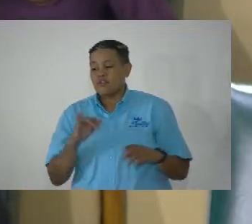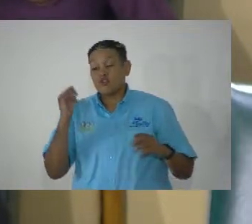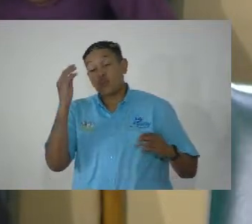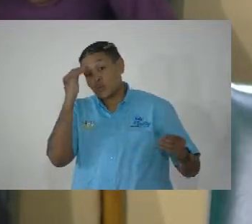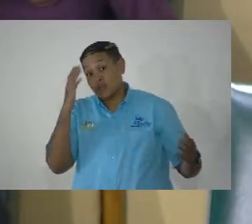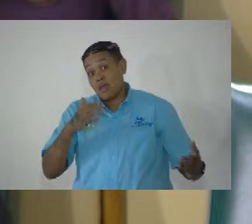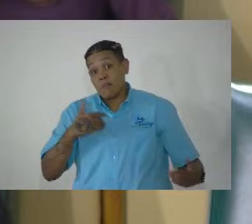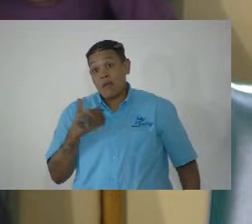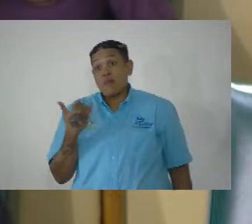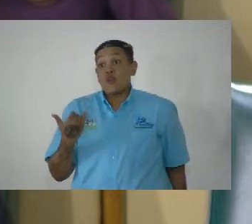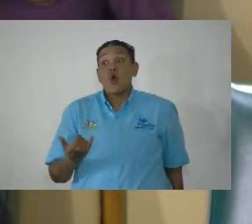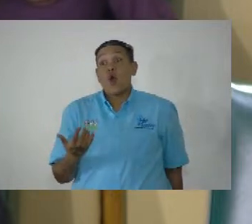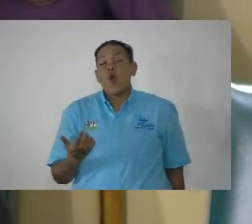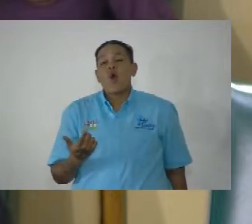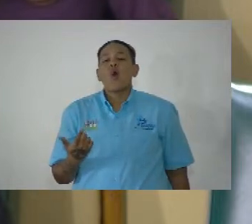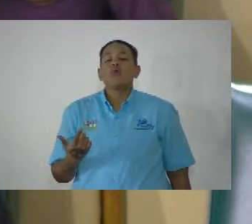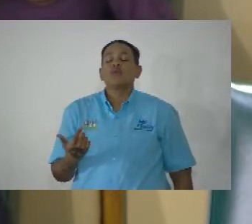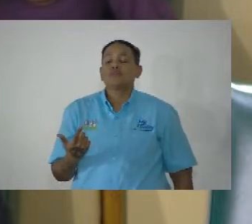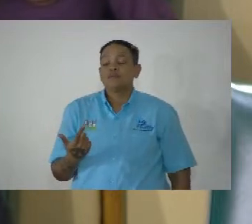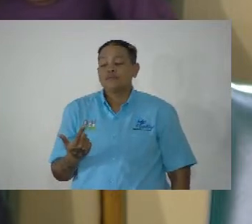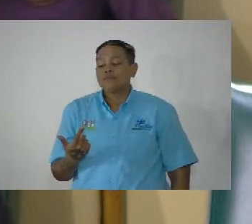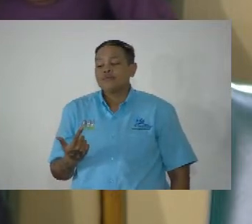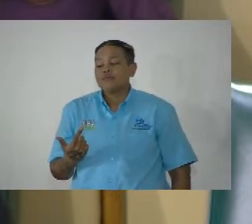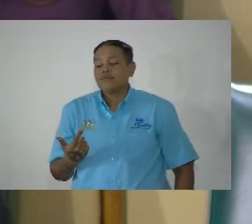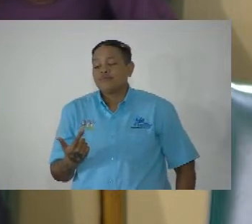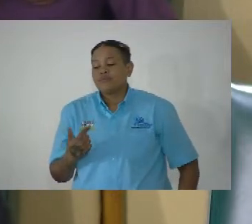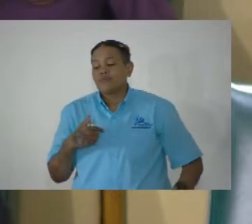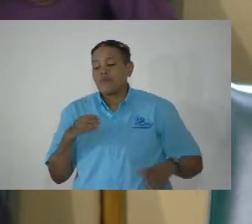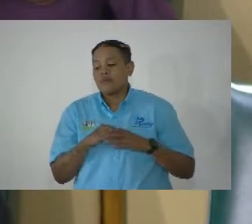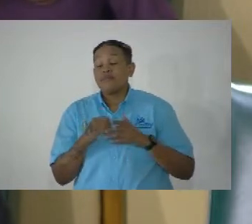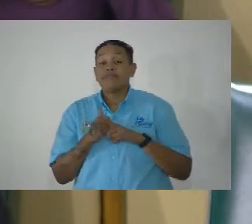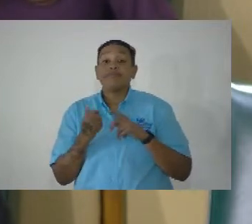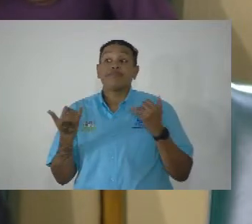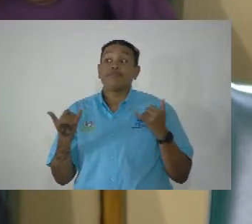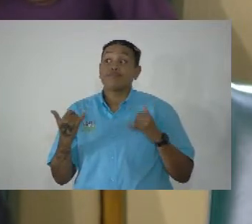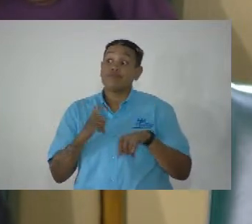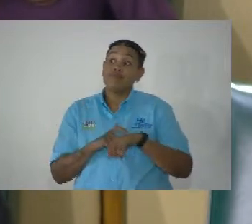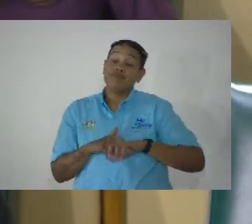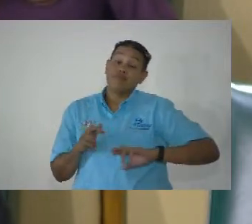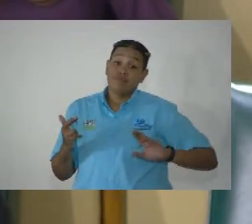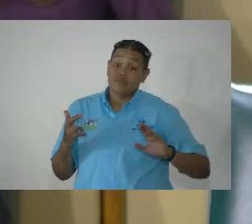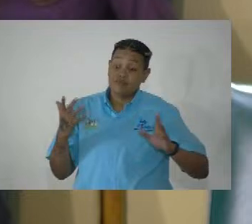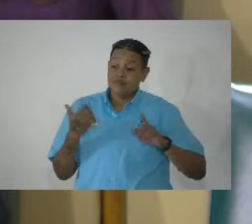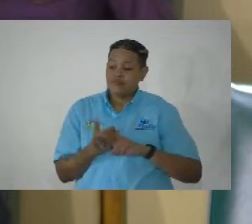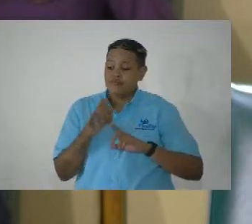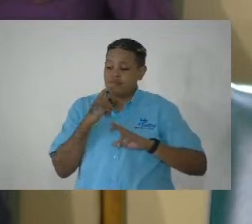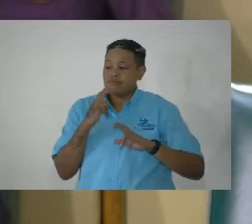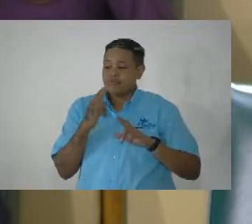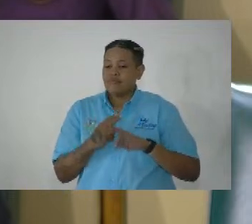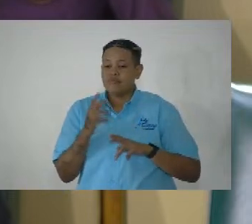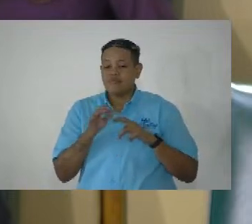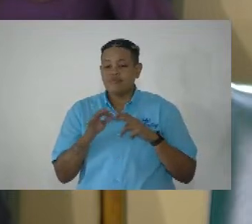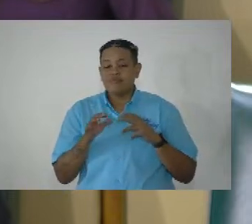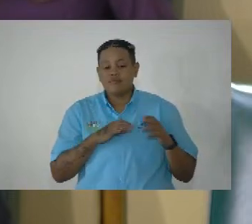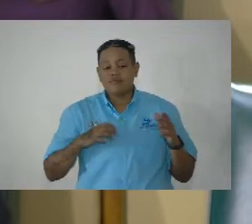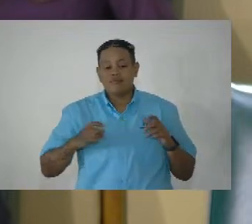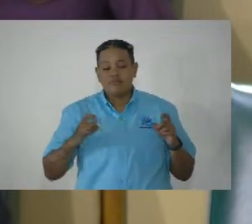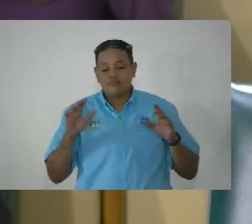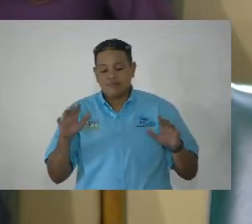time that I'm in a position to name the Joint Select